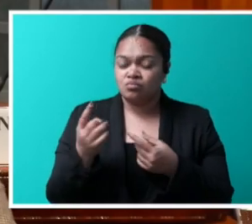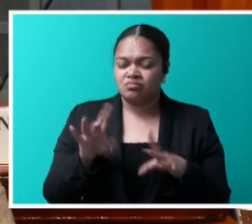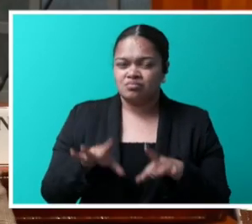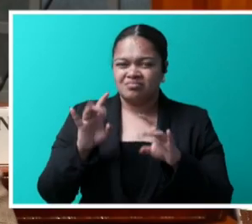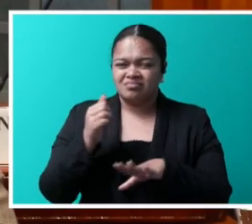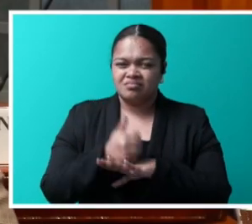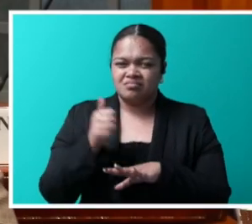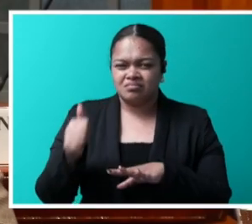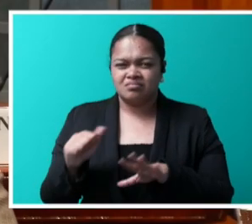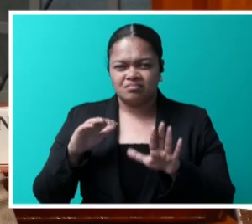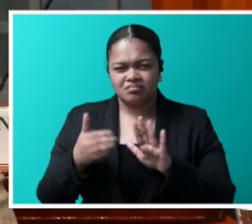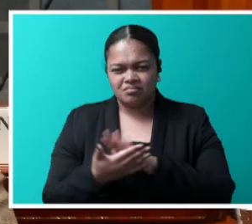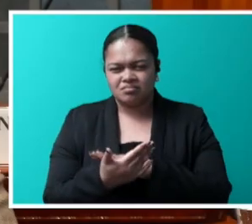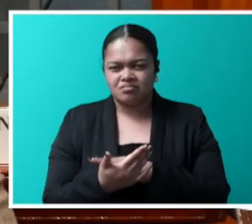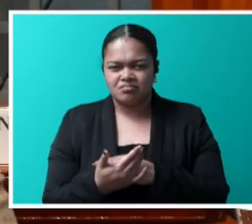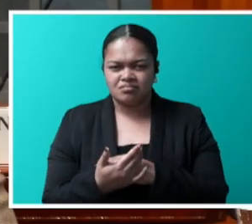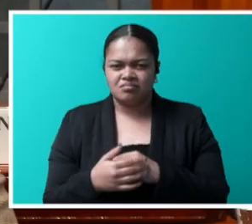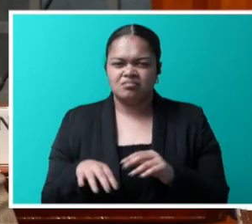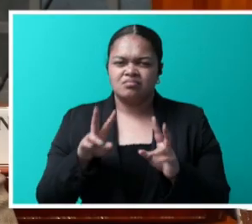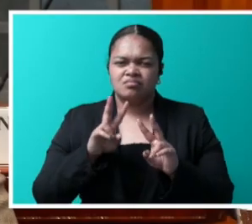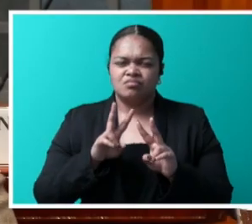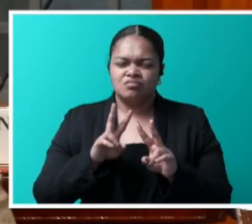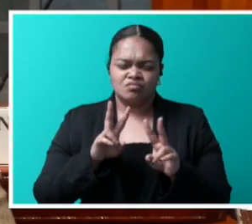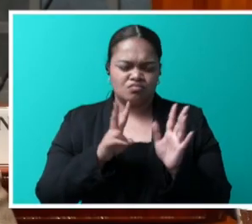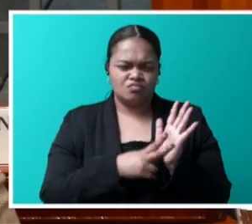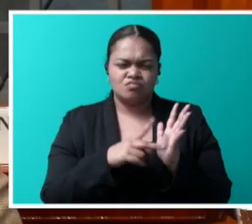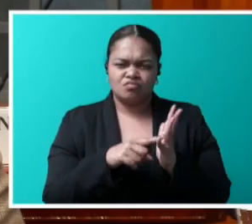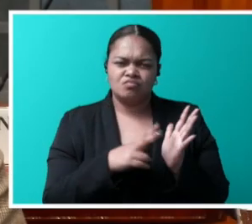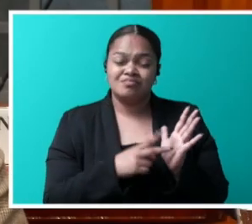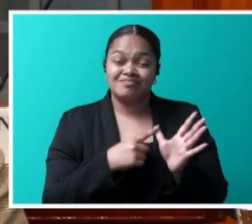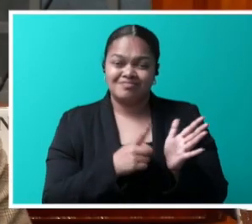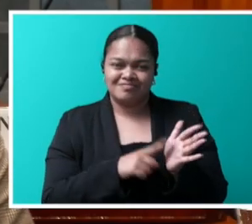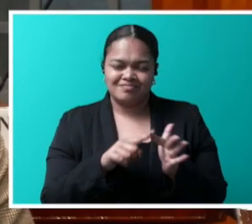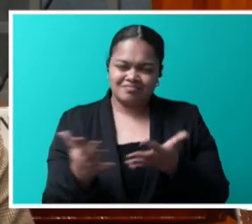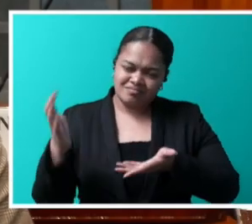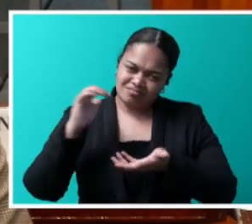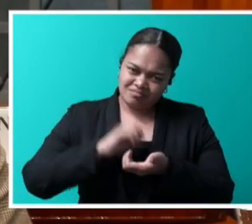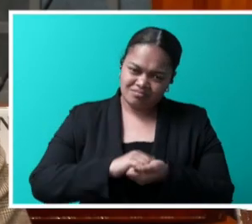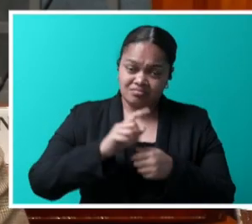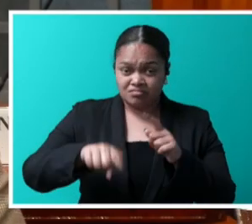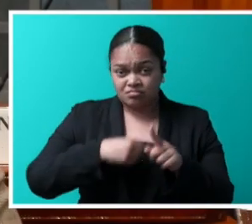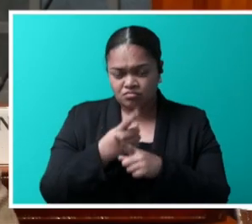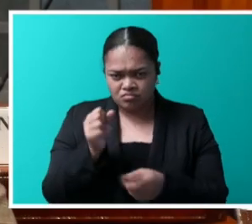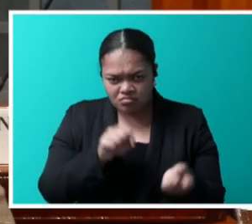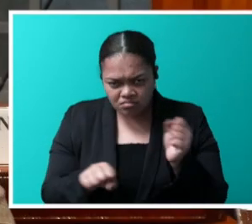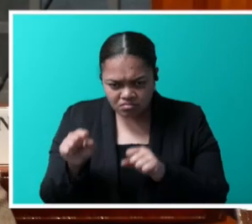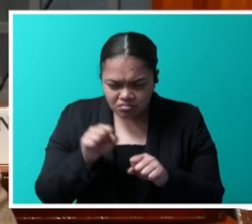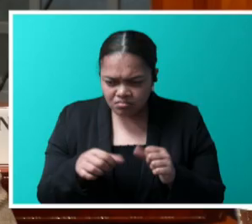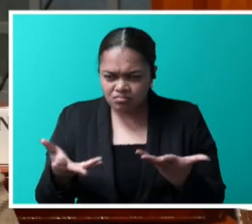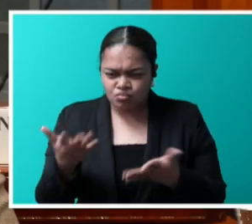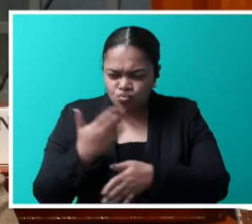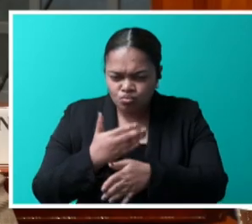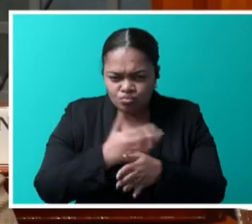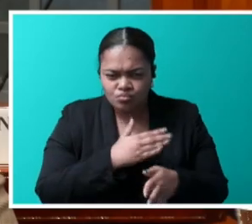government under our Vosarogo partnership. Geoscience Australia was tasked and commissioned to work with the